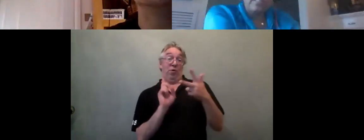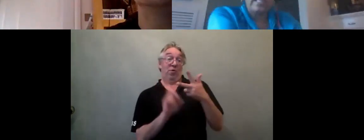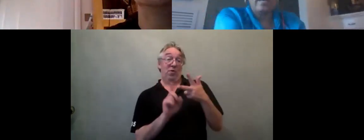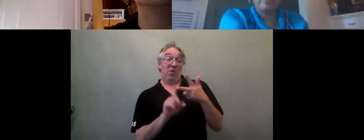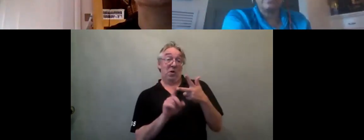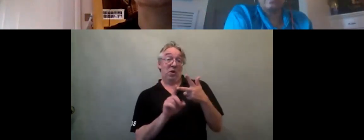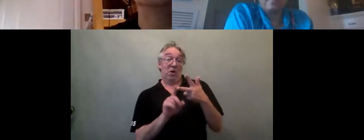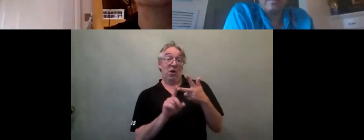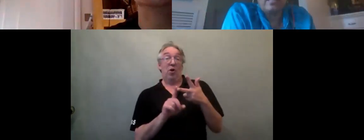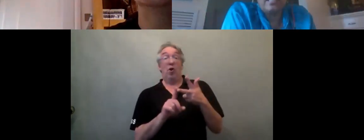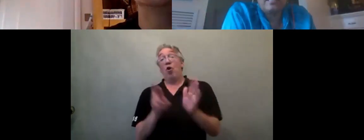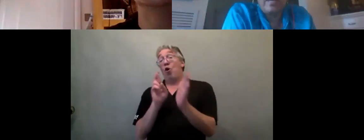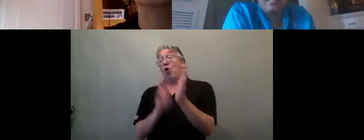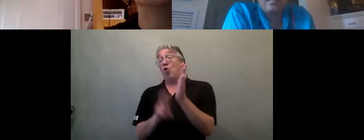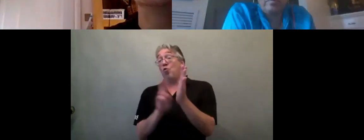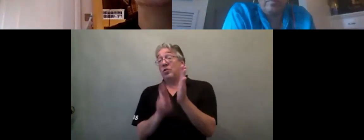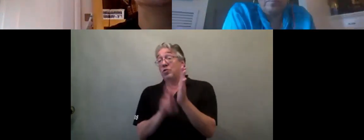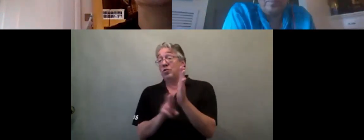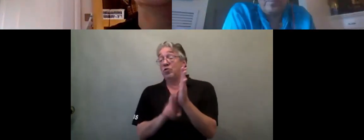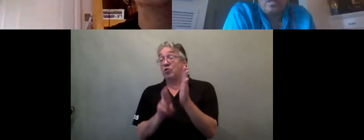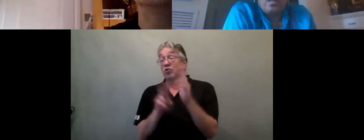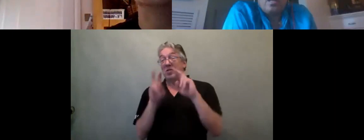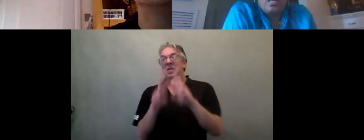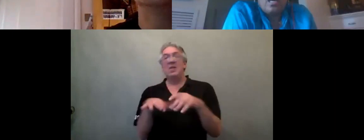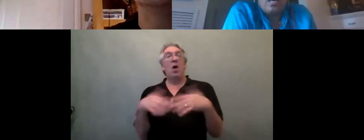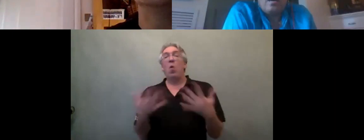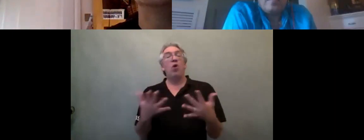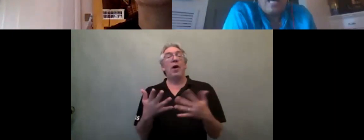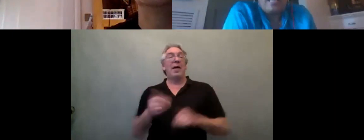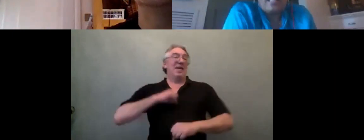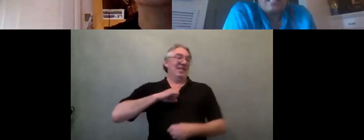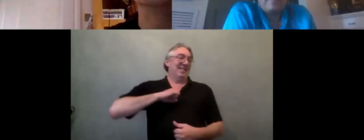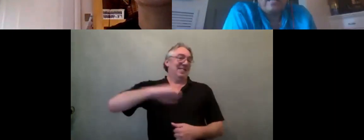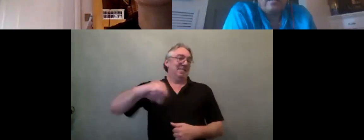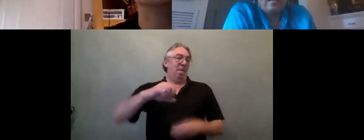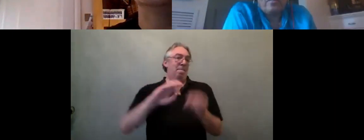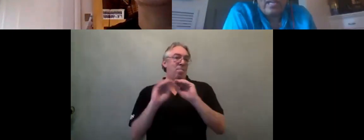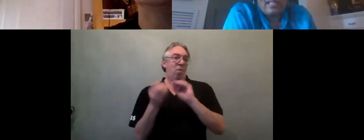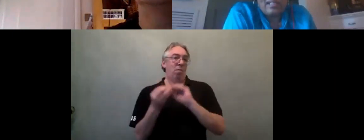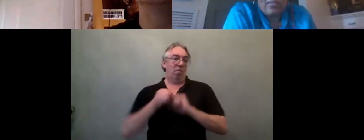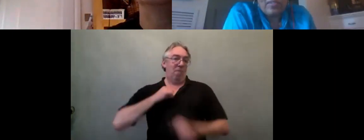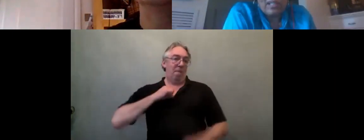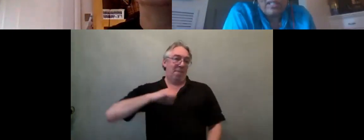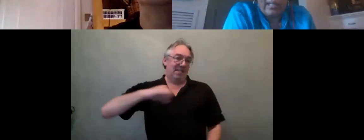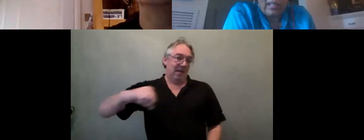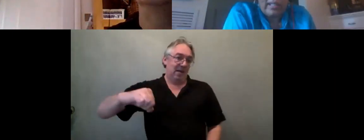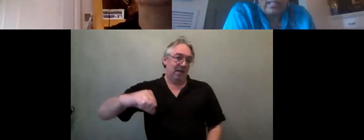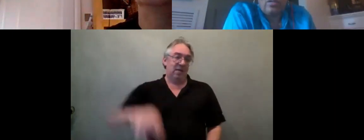we certainly have been thinking about is the pacing problem. And that is by creating